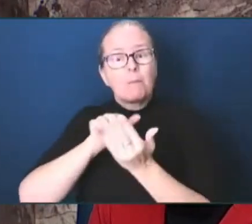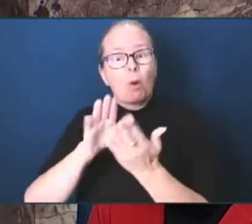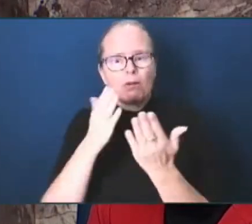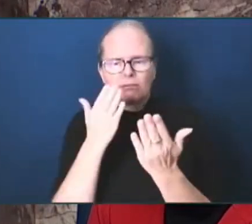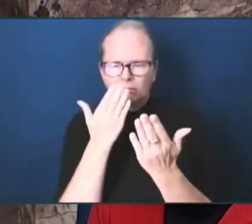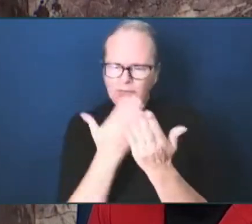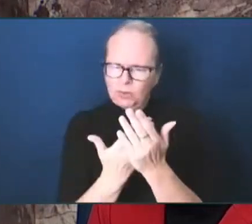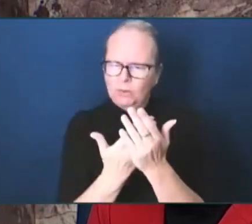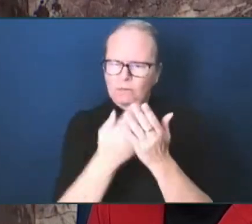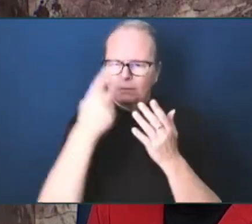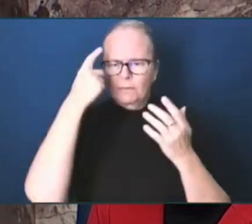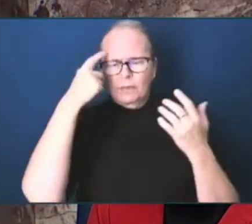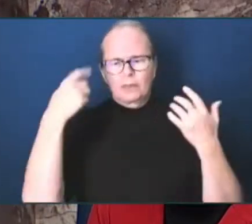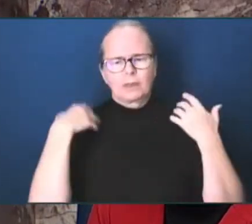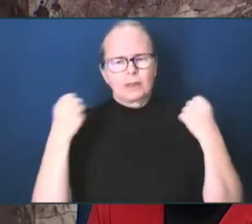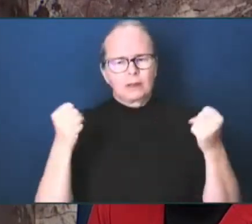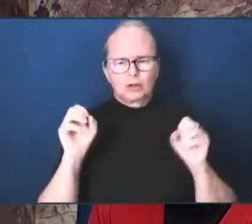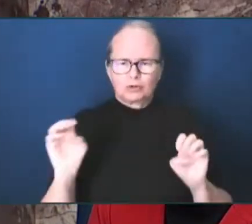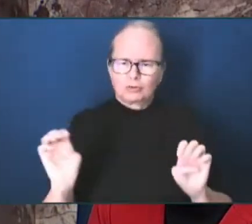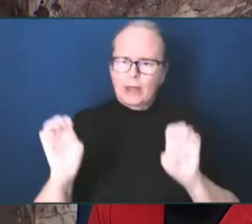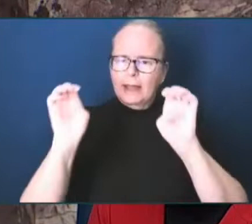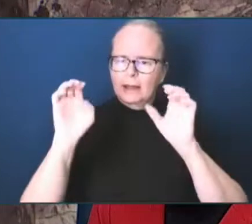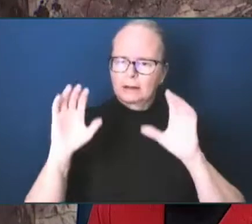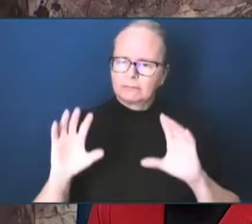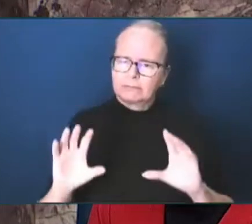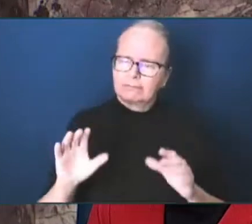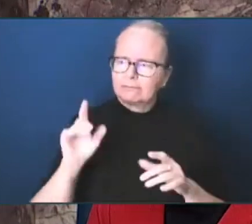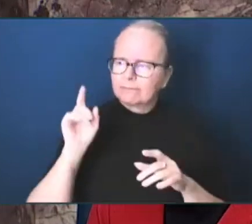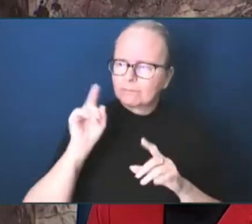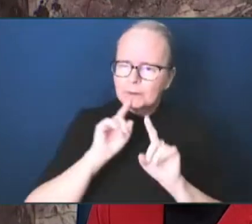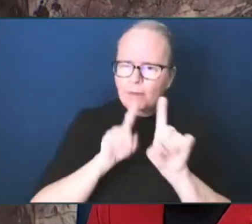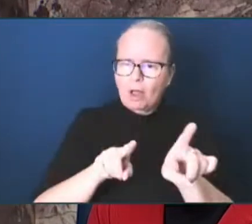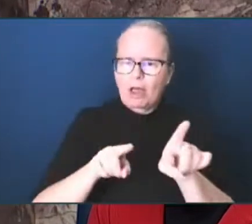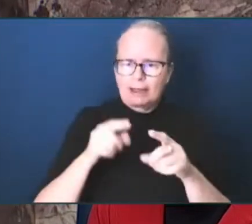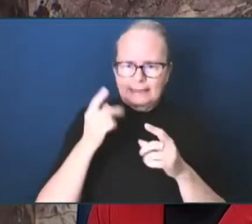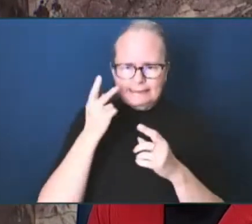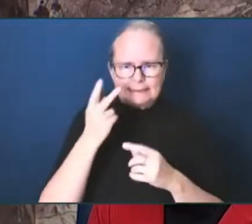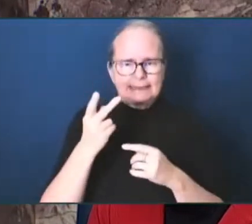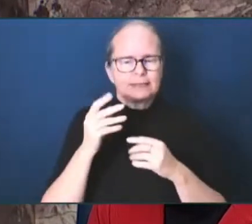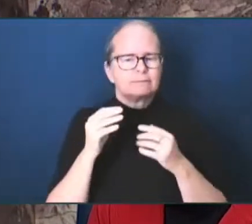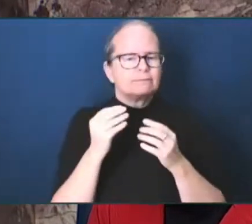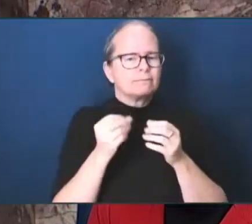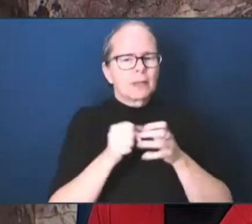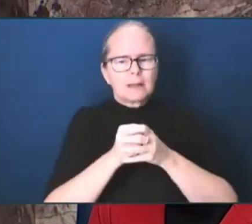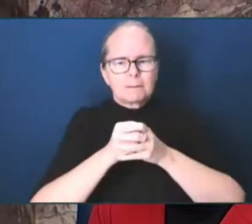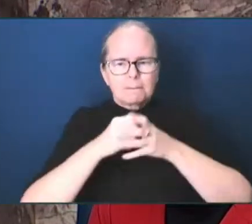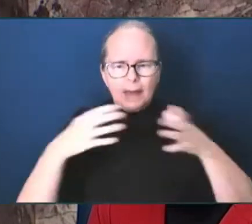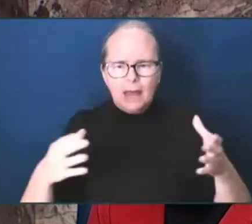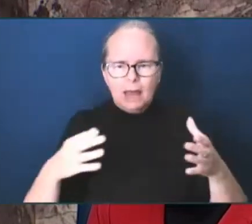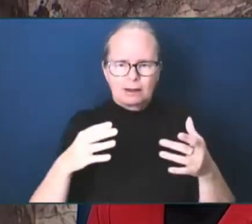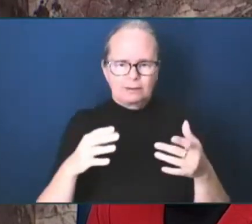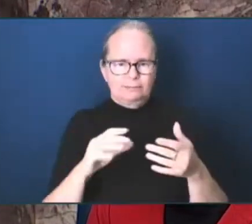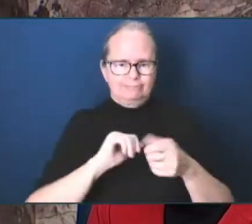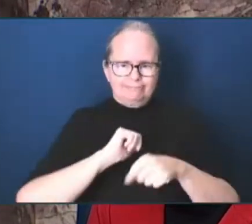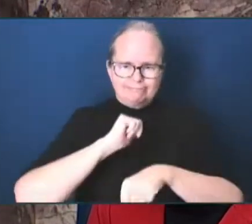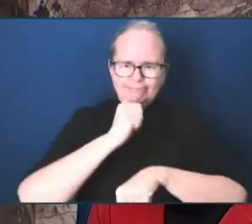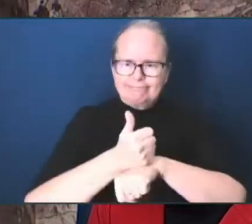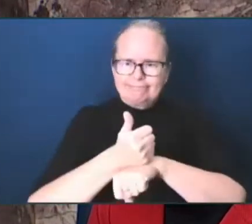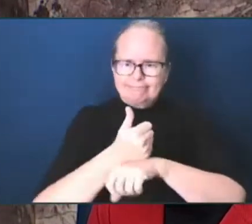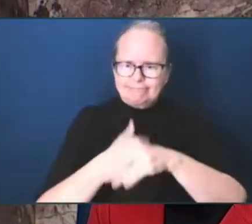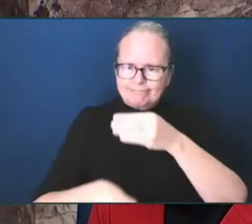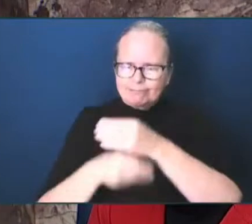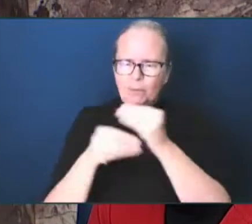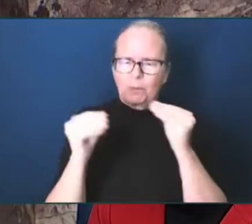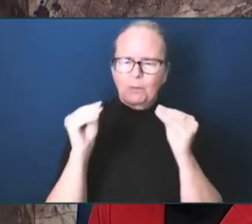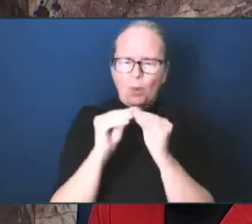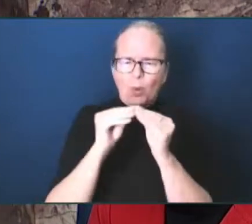for the introduction or expansion of those car programs are stonewalled. Whether it's Prince George, Kelowna, or